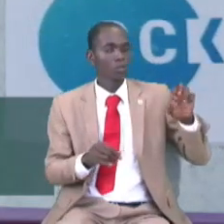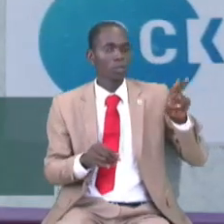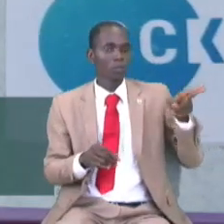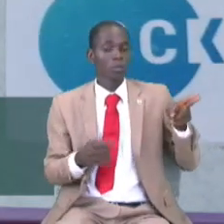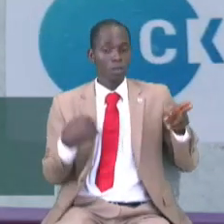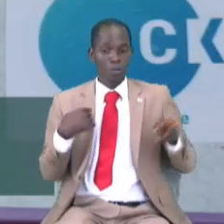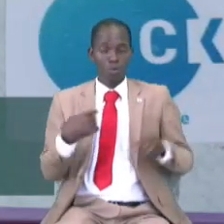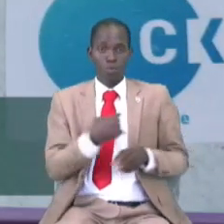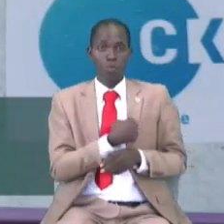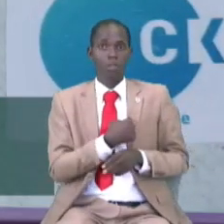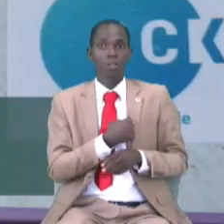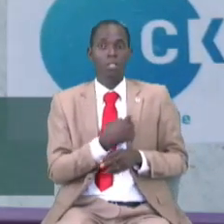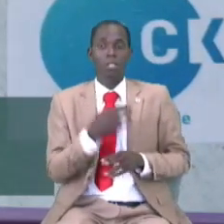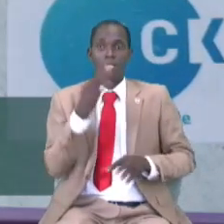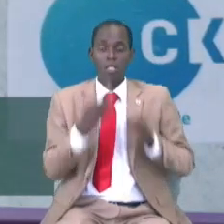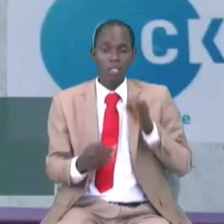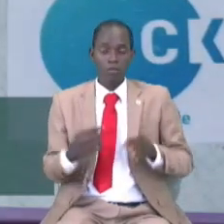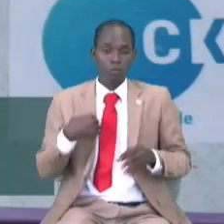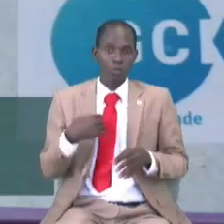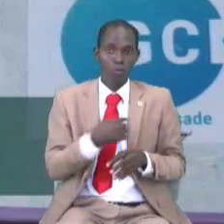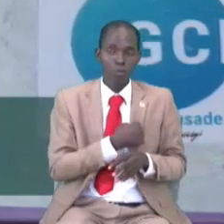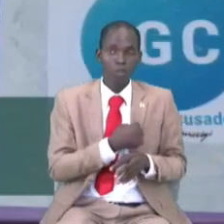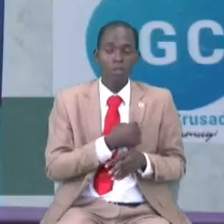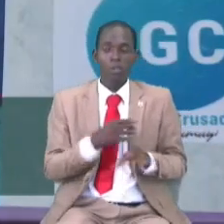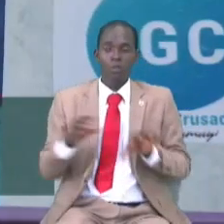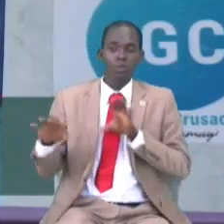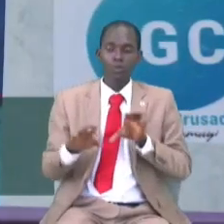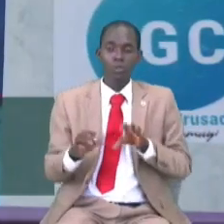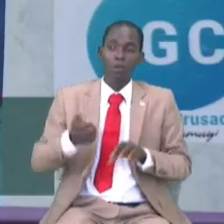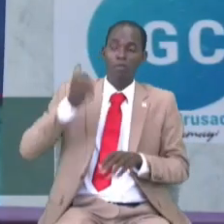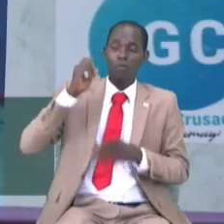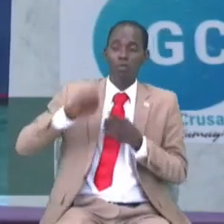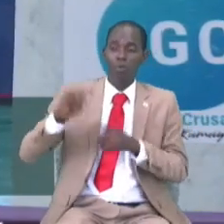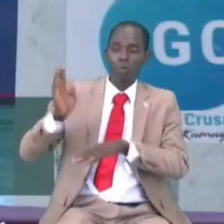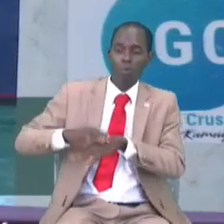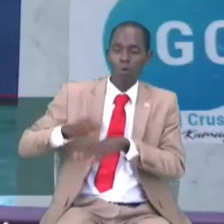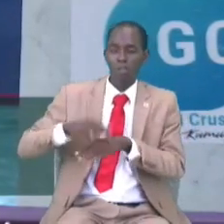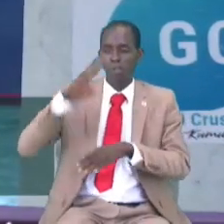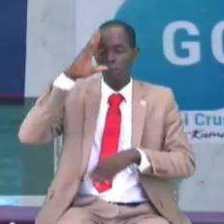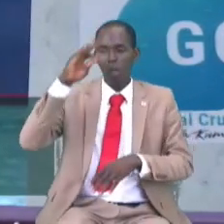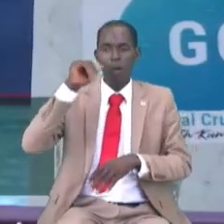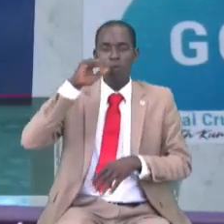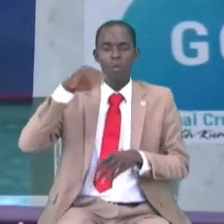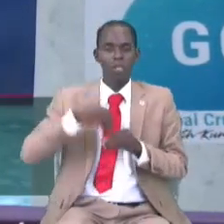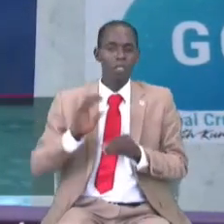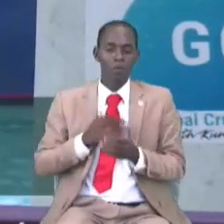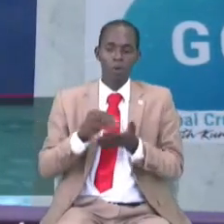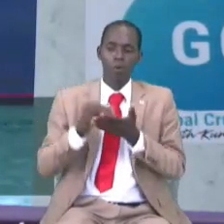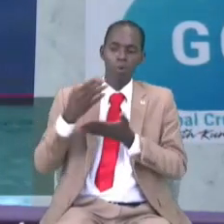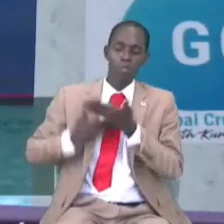men and the women in our generation, as Nineveh will stand against the